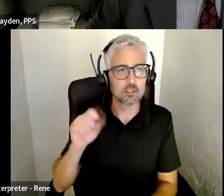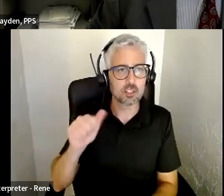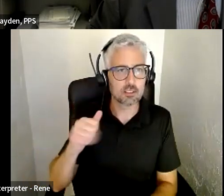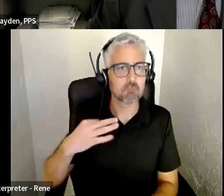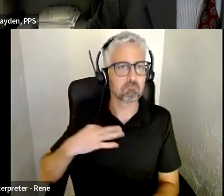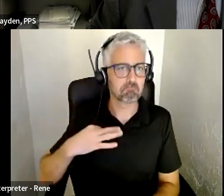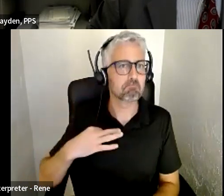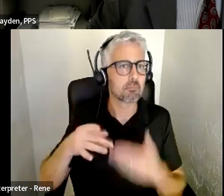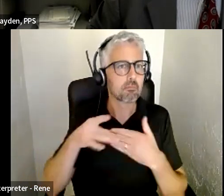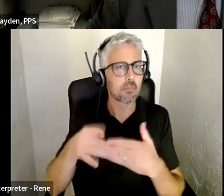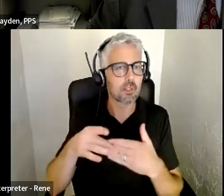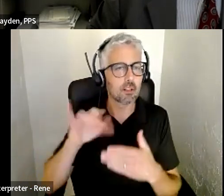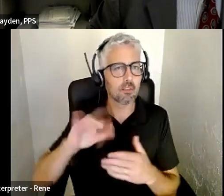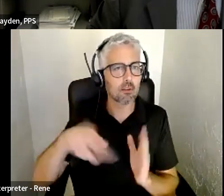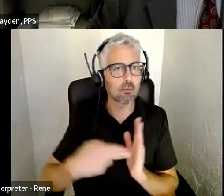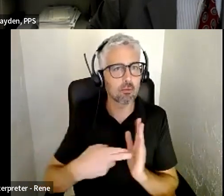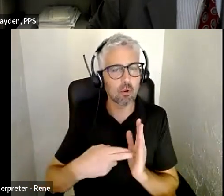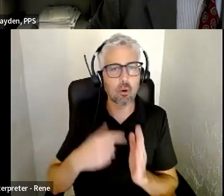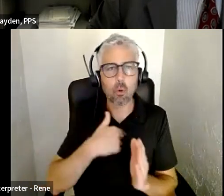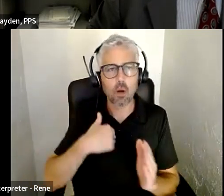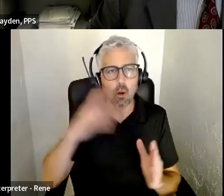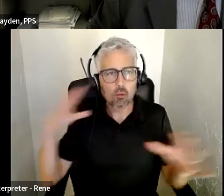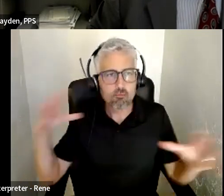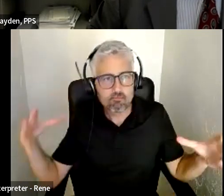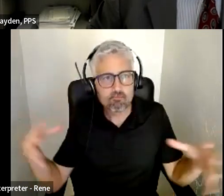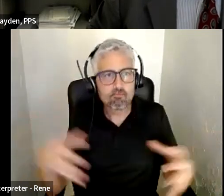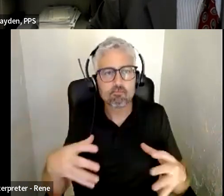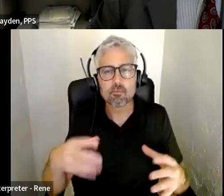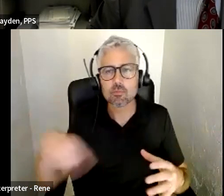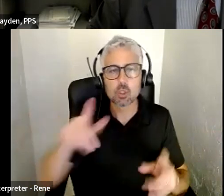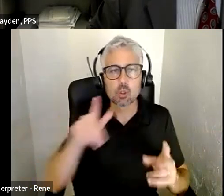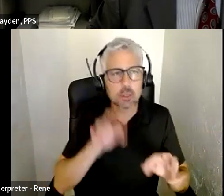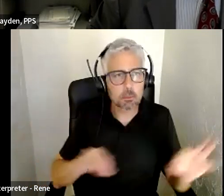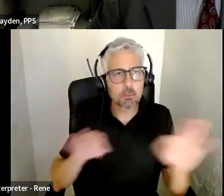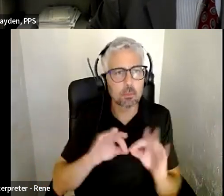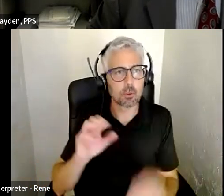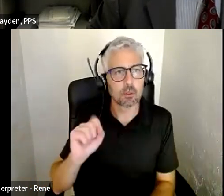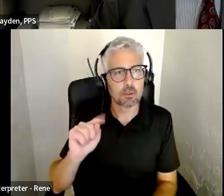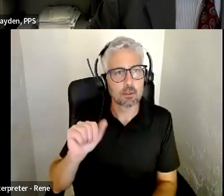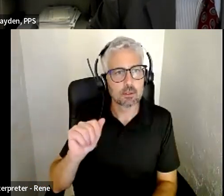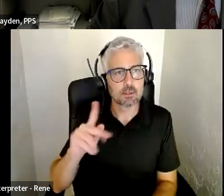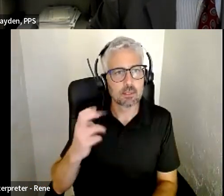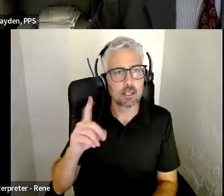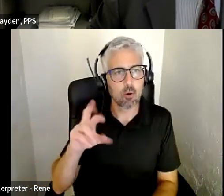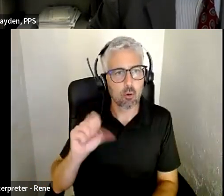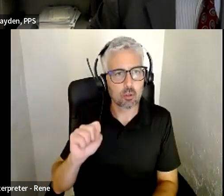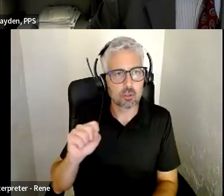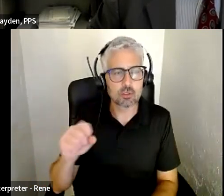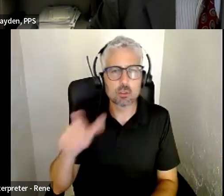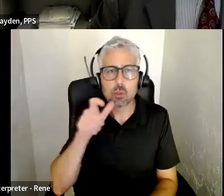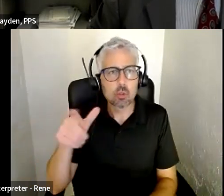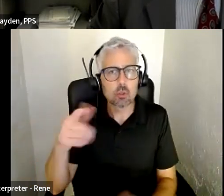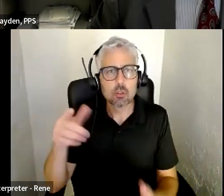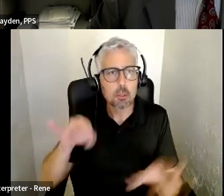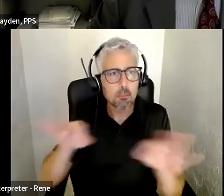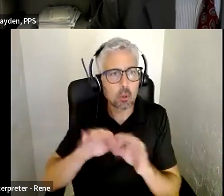role and serves as a convener to bring these critical stakeholders together so that a plan can be mapped out. That's